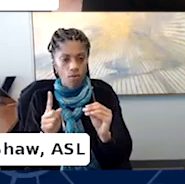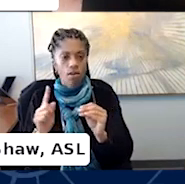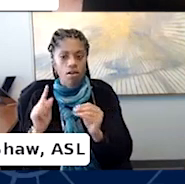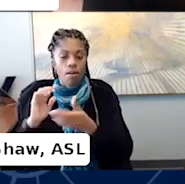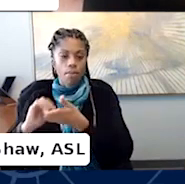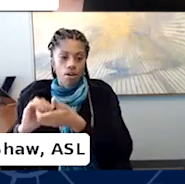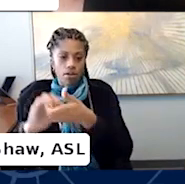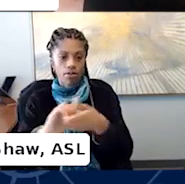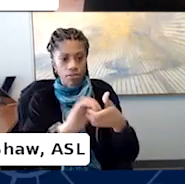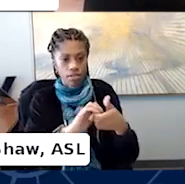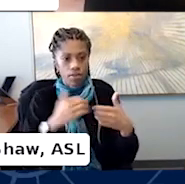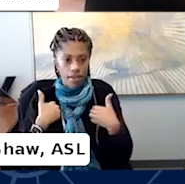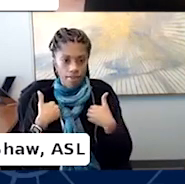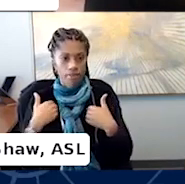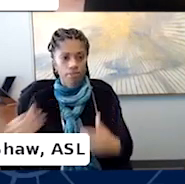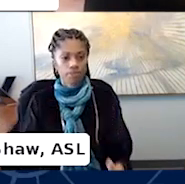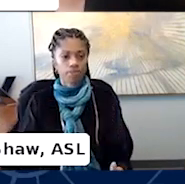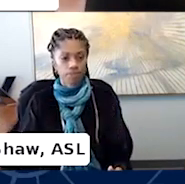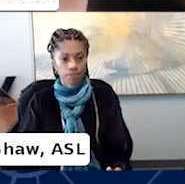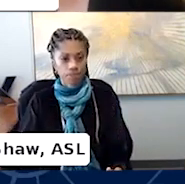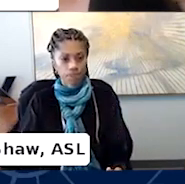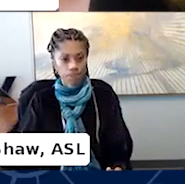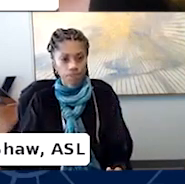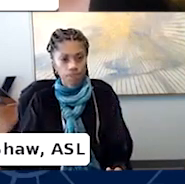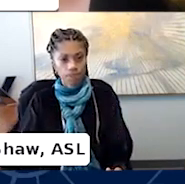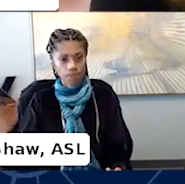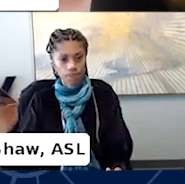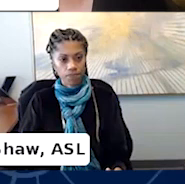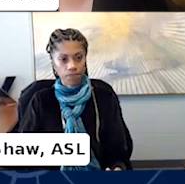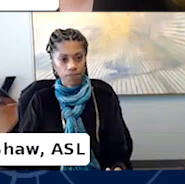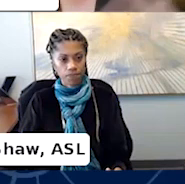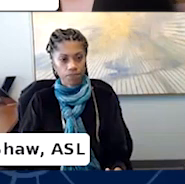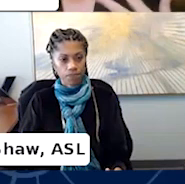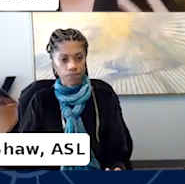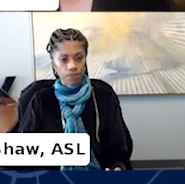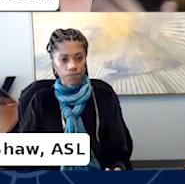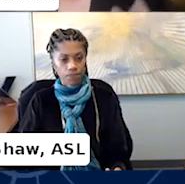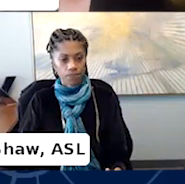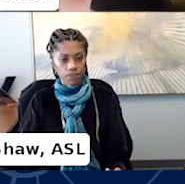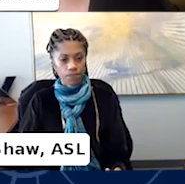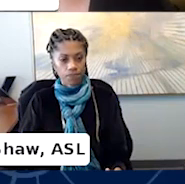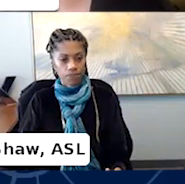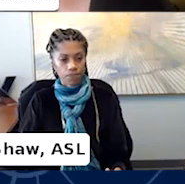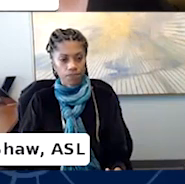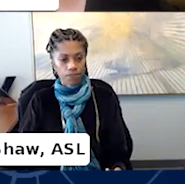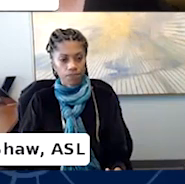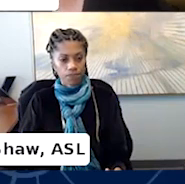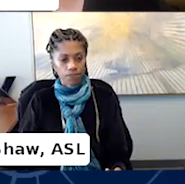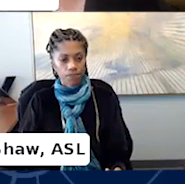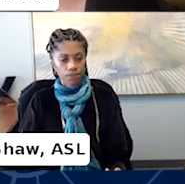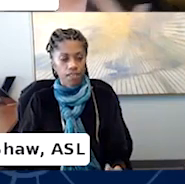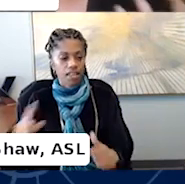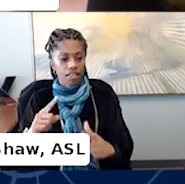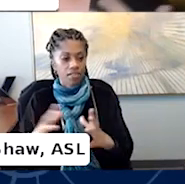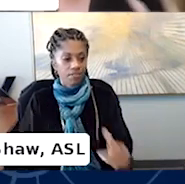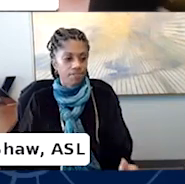So again, I really invite you to be with us, to use the chat as we go along. There's a lot of you, so it might be hard to keep track of, but you can,